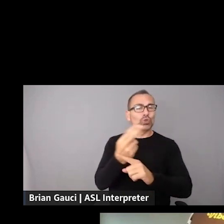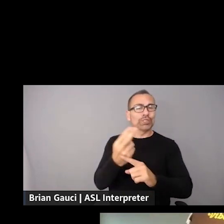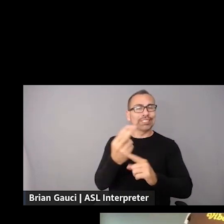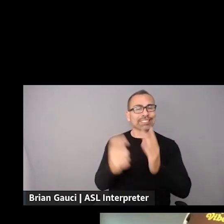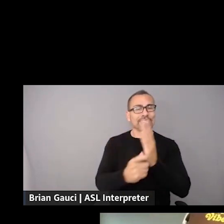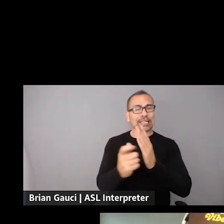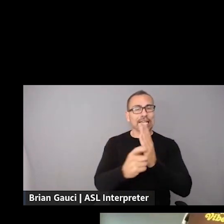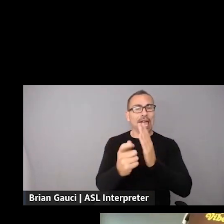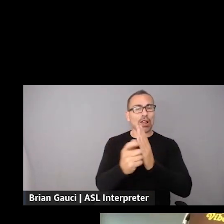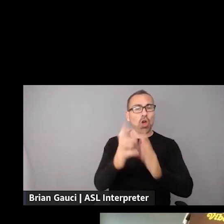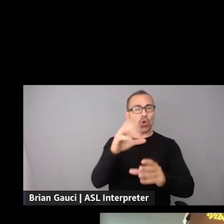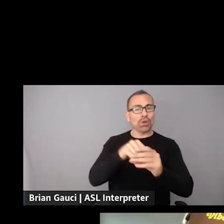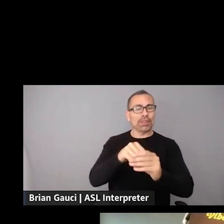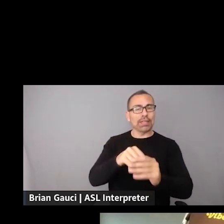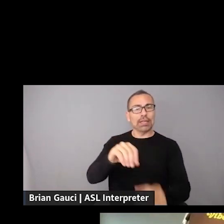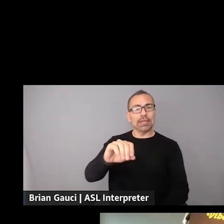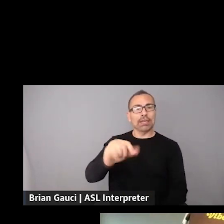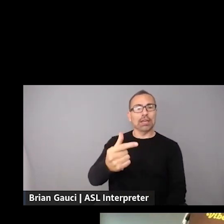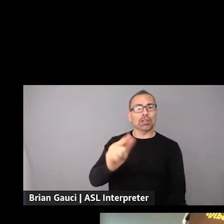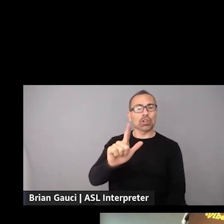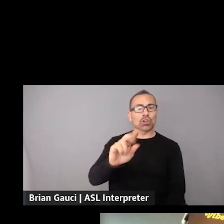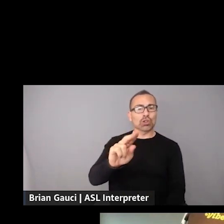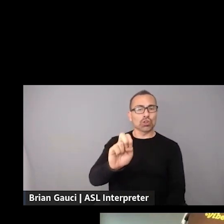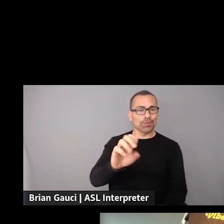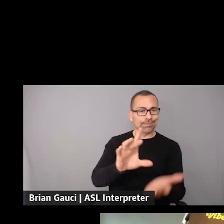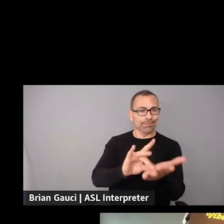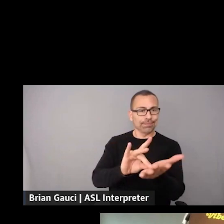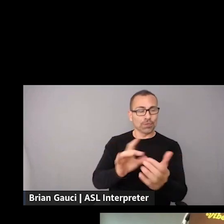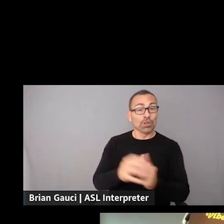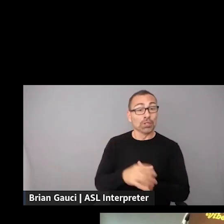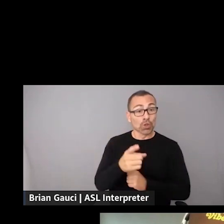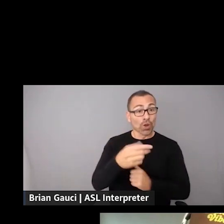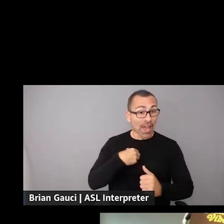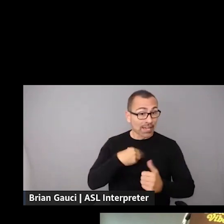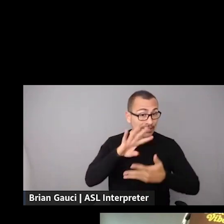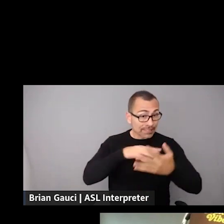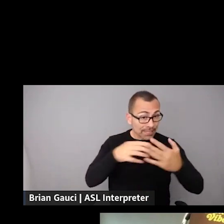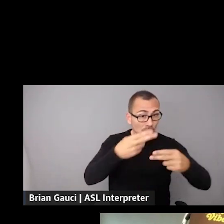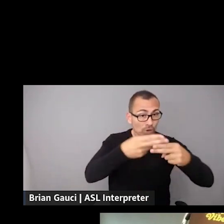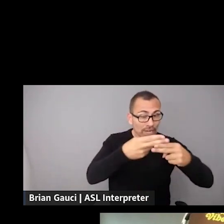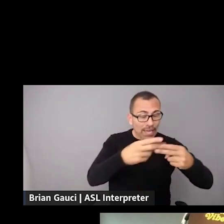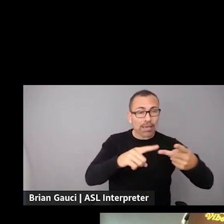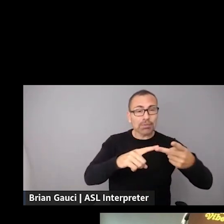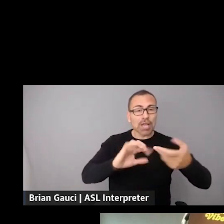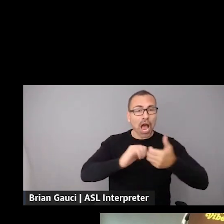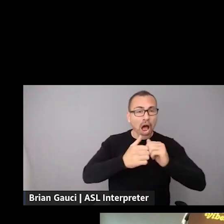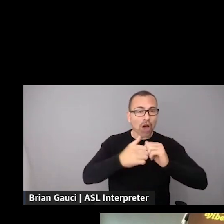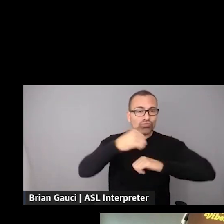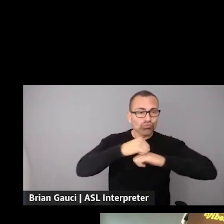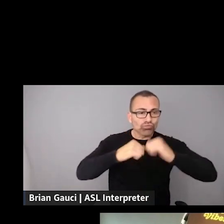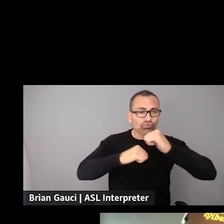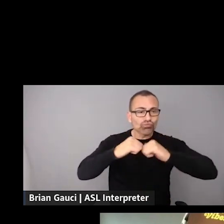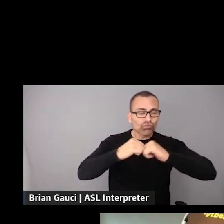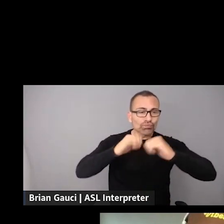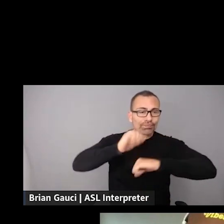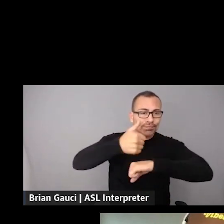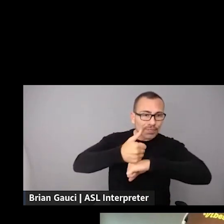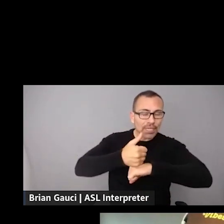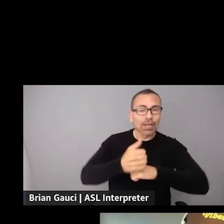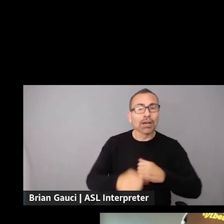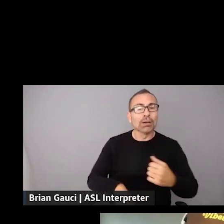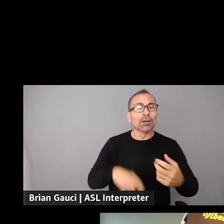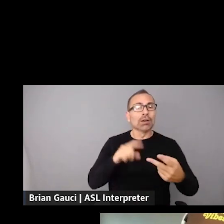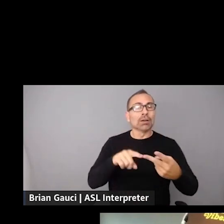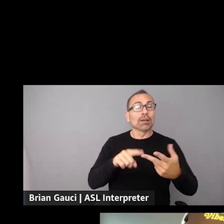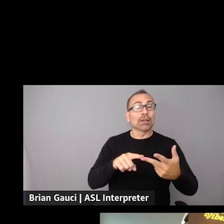your things like your table names and the structure of those tables. It lets you Lake Formation allows you to manage